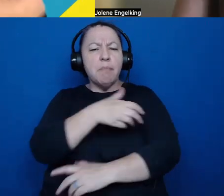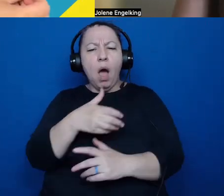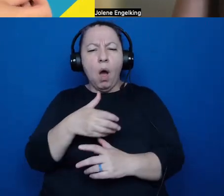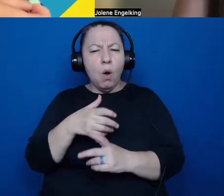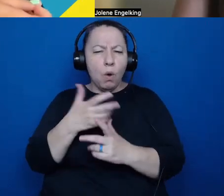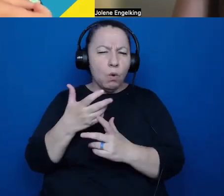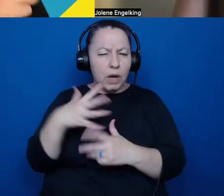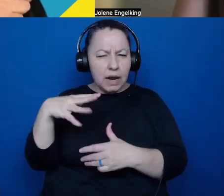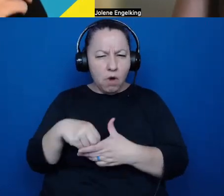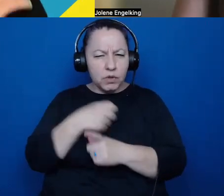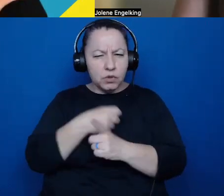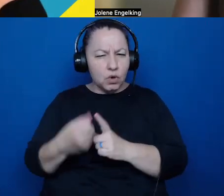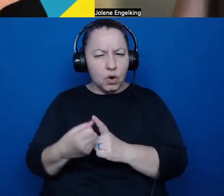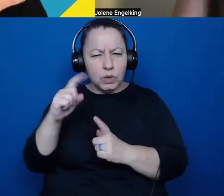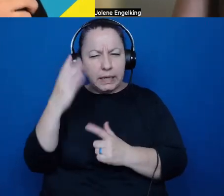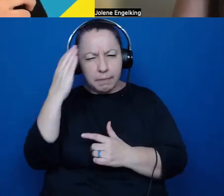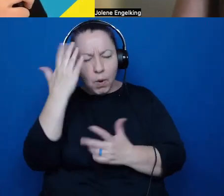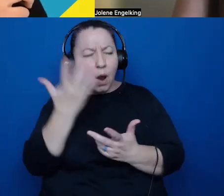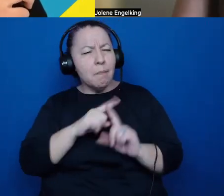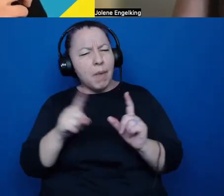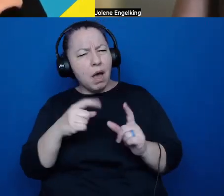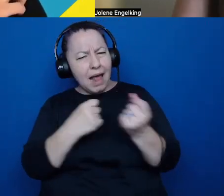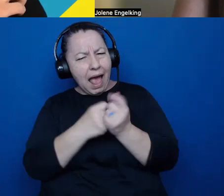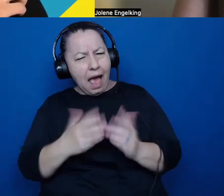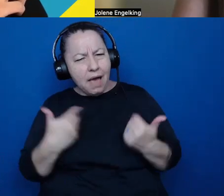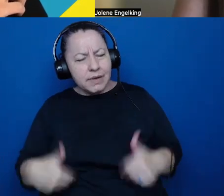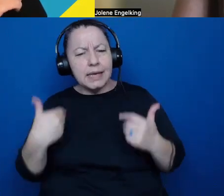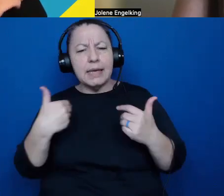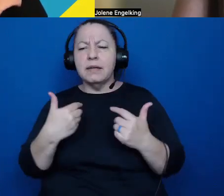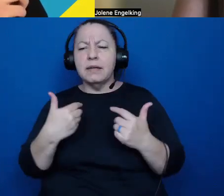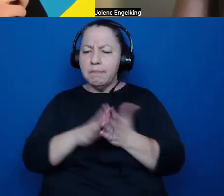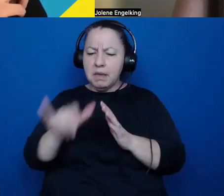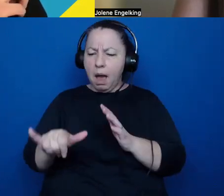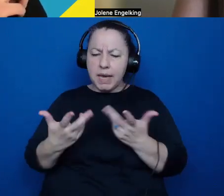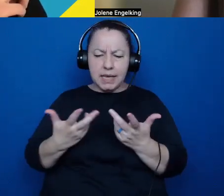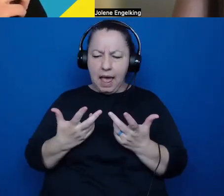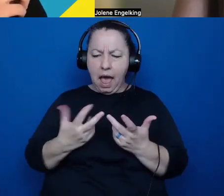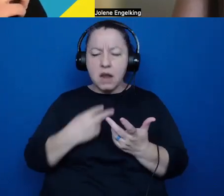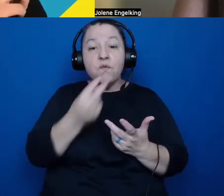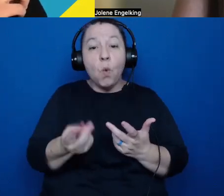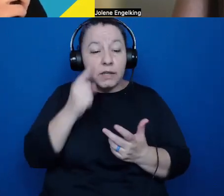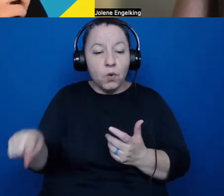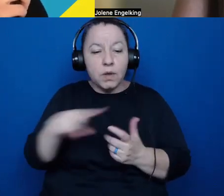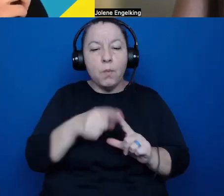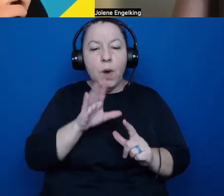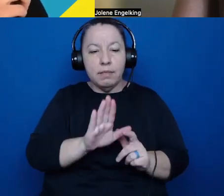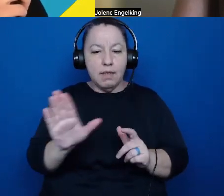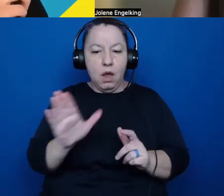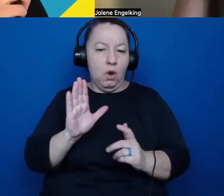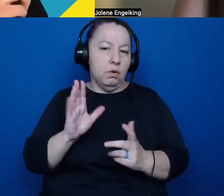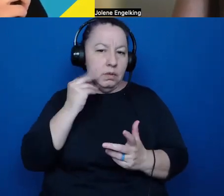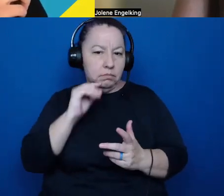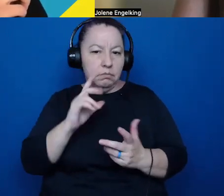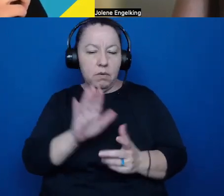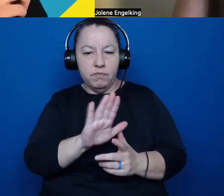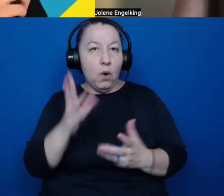being an advocate and, you know, definitely being that voice for when someone is in crisis, but then at the same time too, also